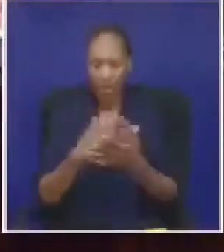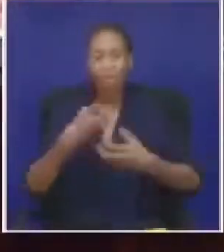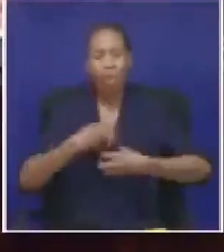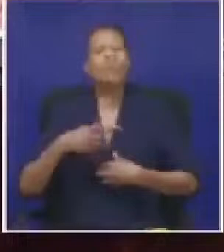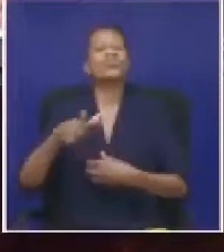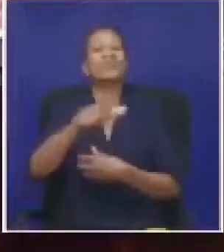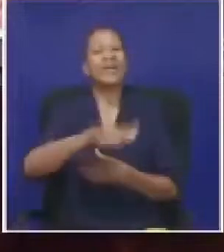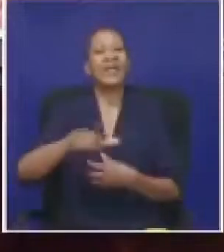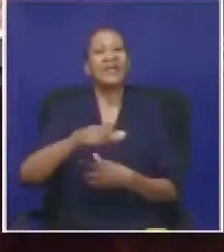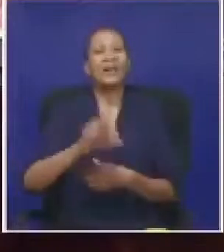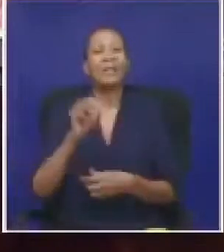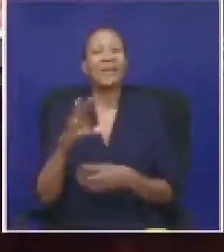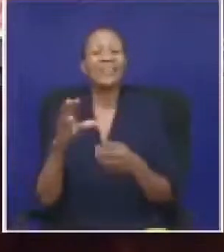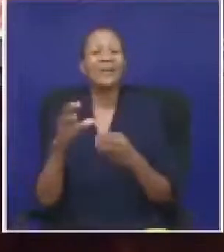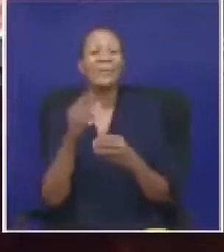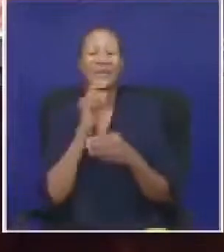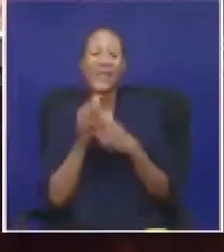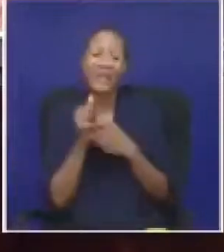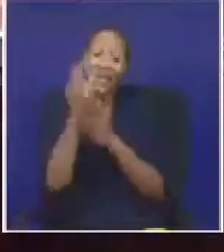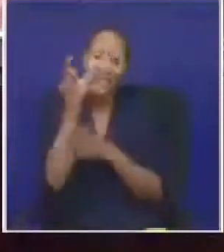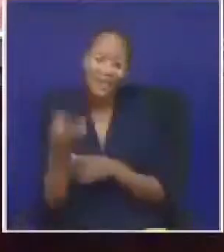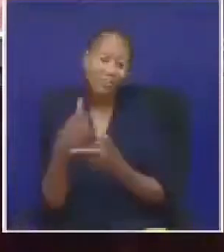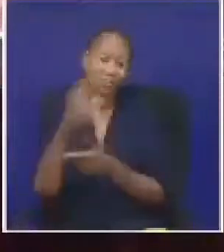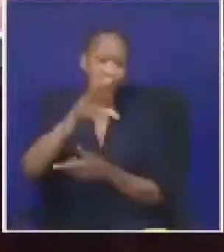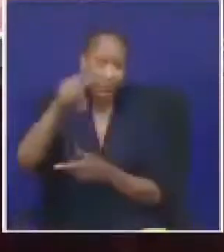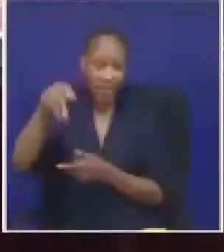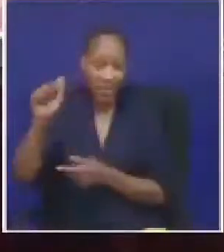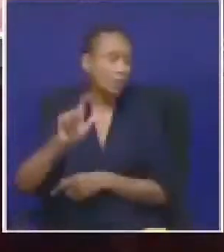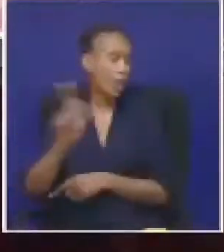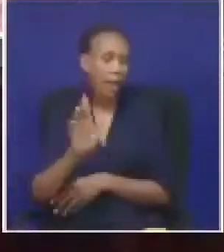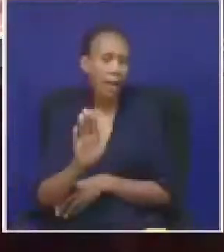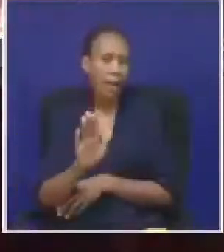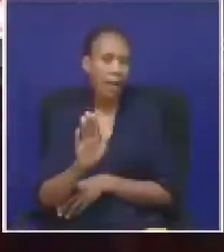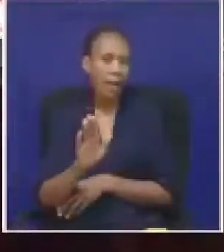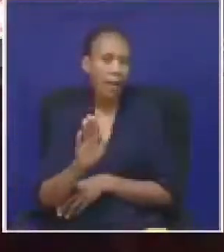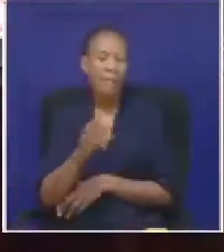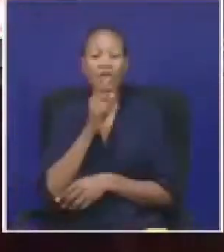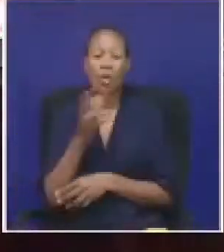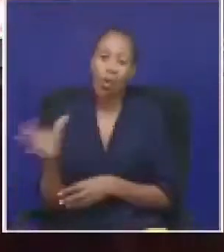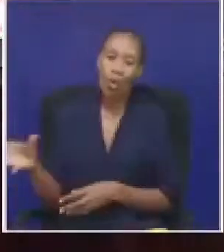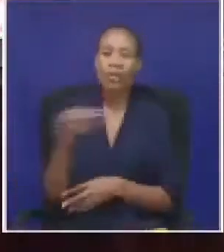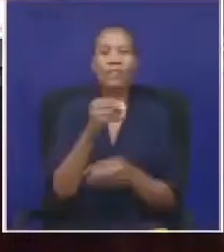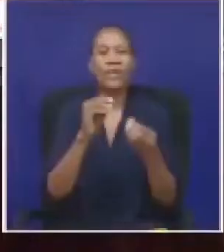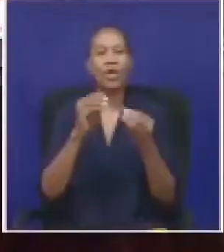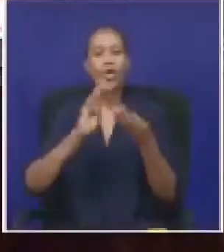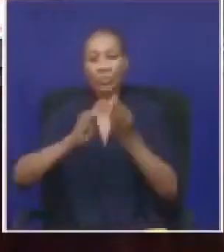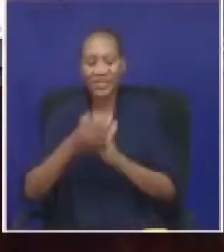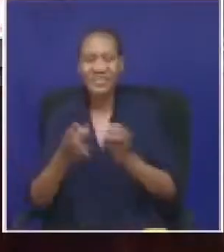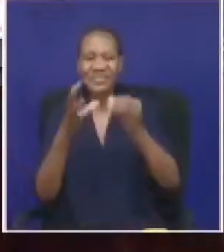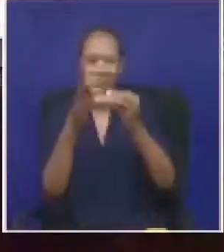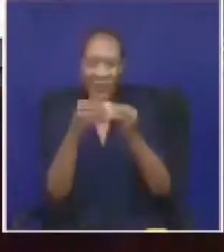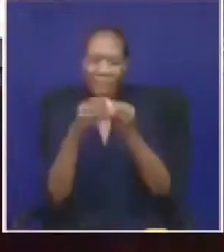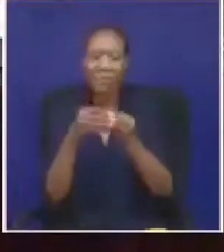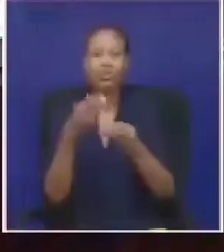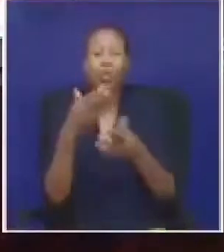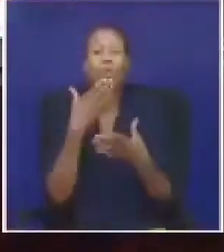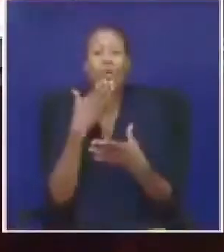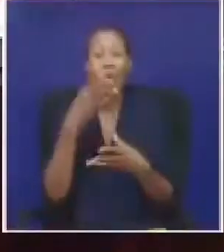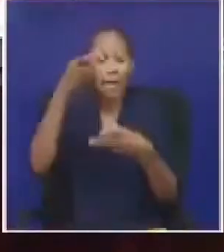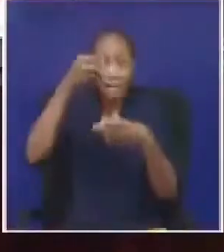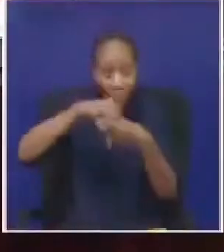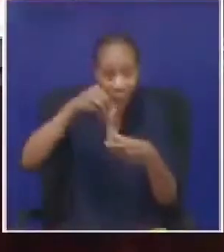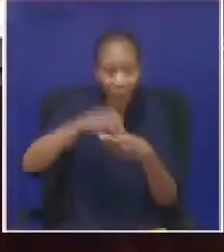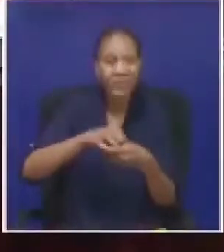the associations themselves, but every member of the community should be part of